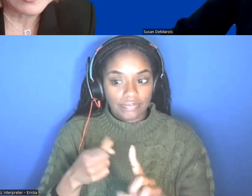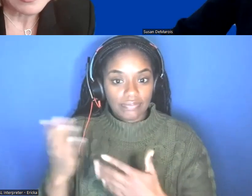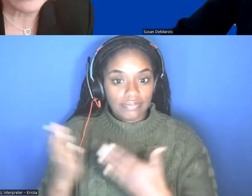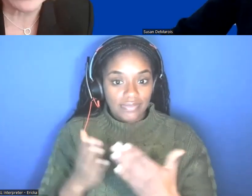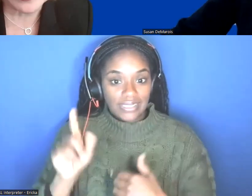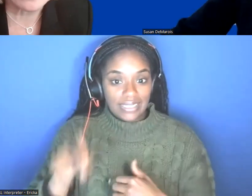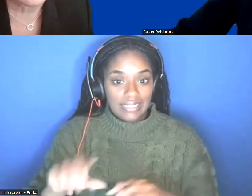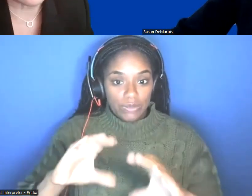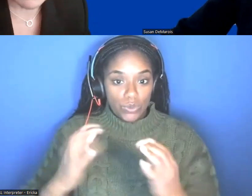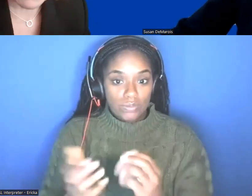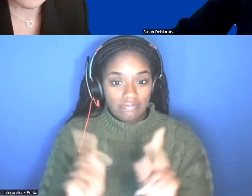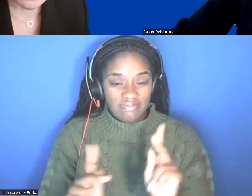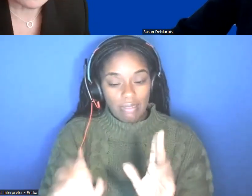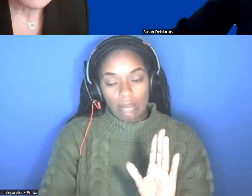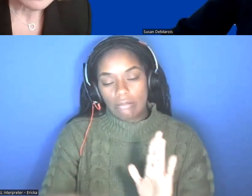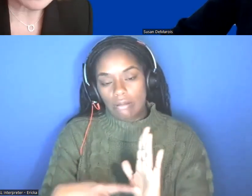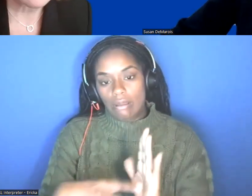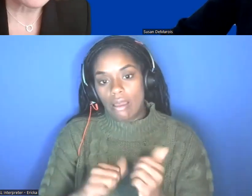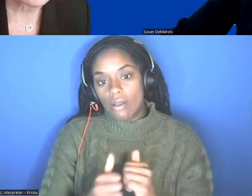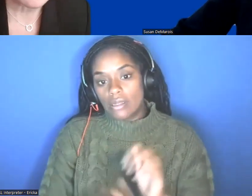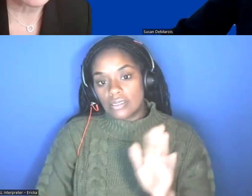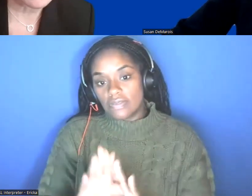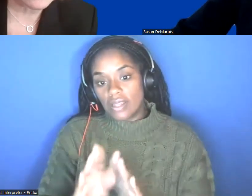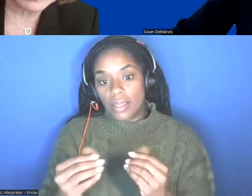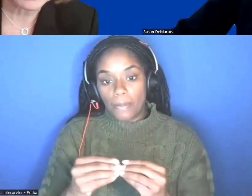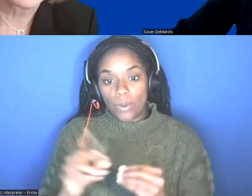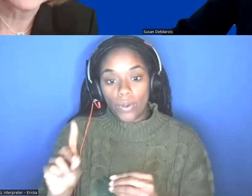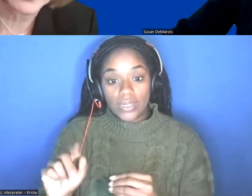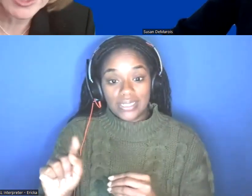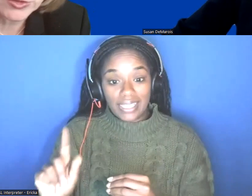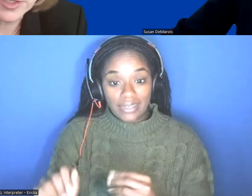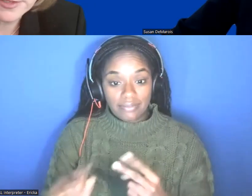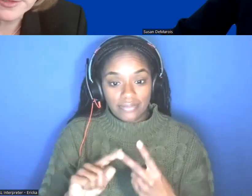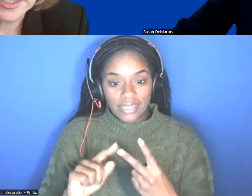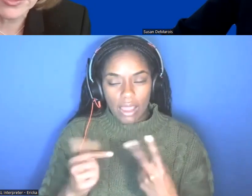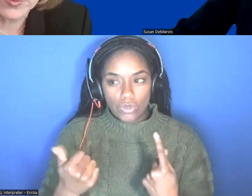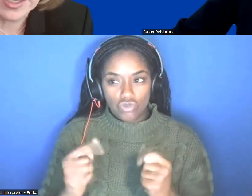example of how we're trying to develop more data. And then second, how we're actually trying to